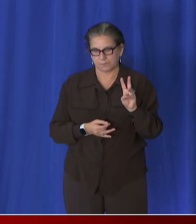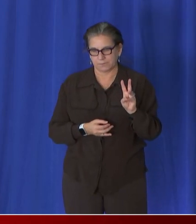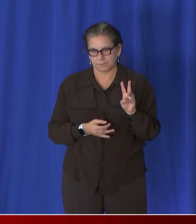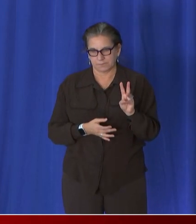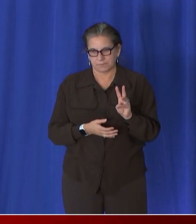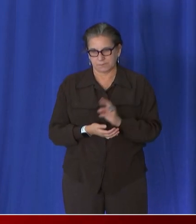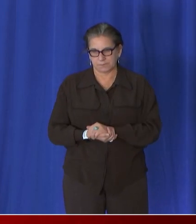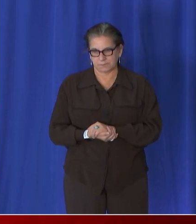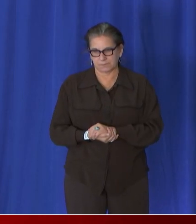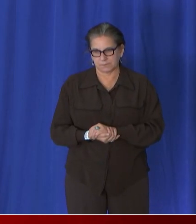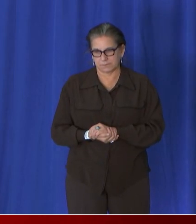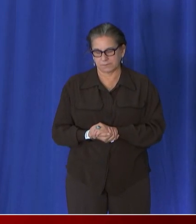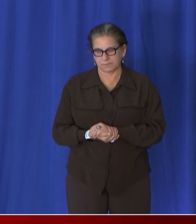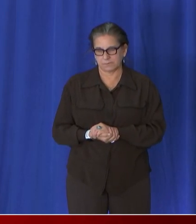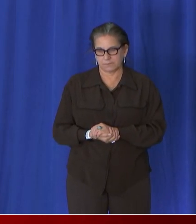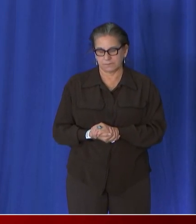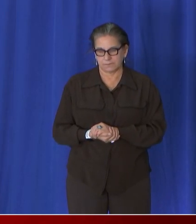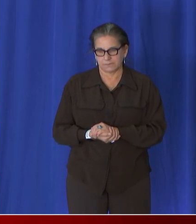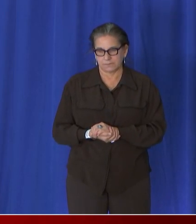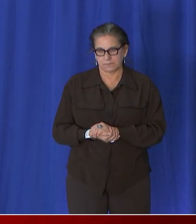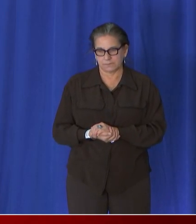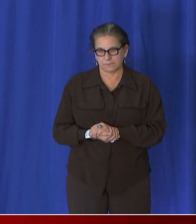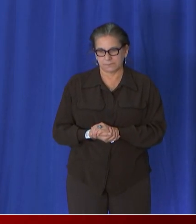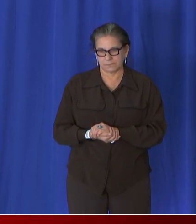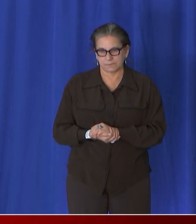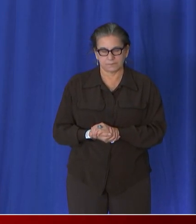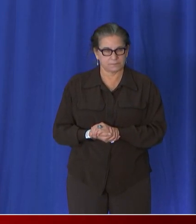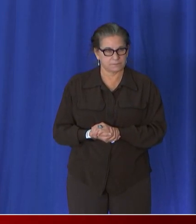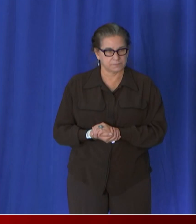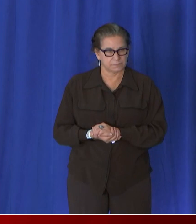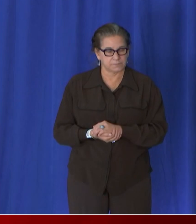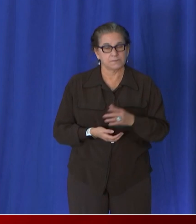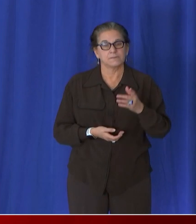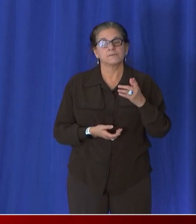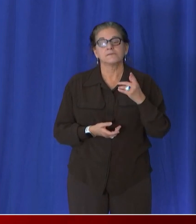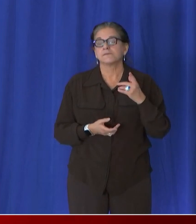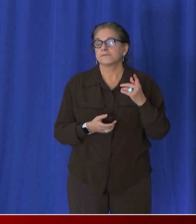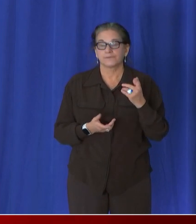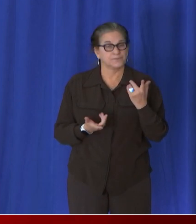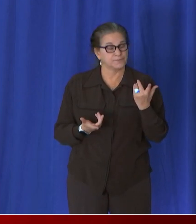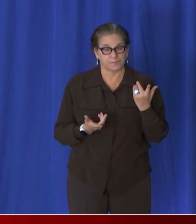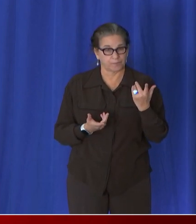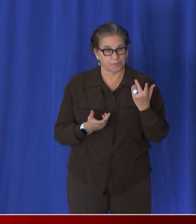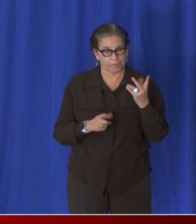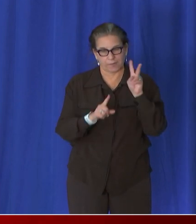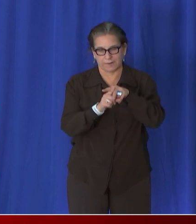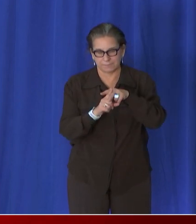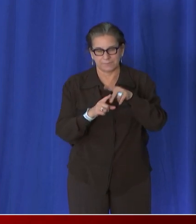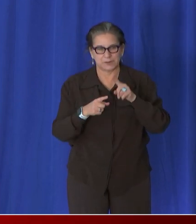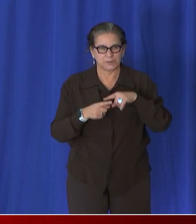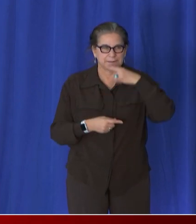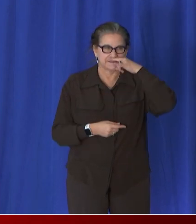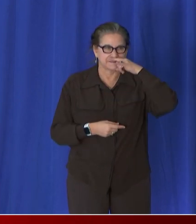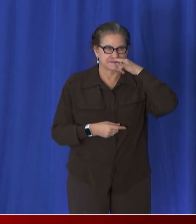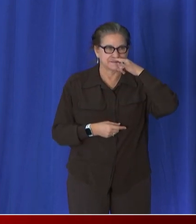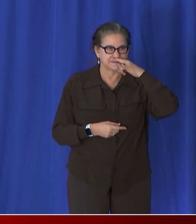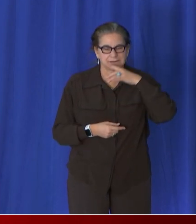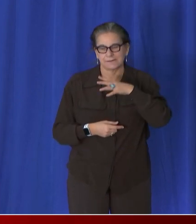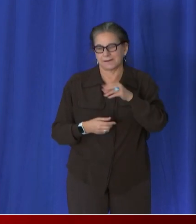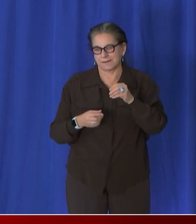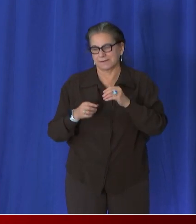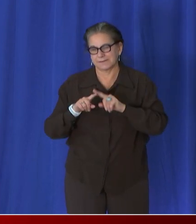Thank you, Councilmember. And so this adds to the safety of our schools. You will remember that all